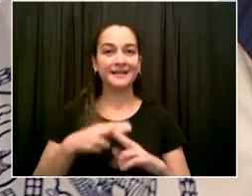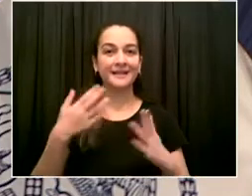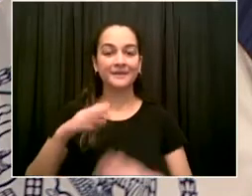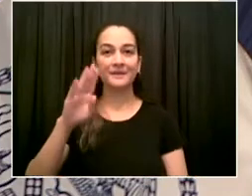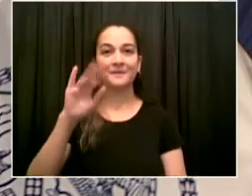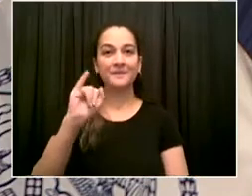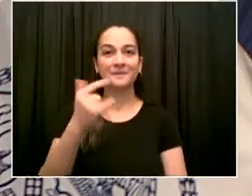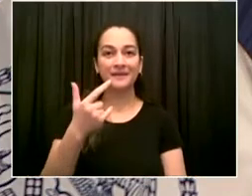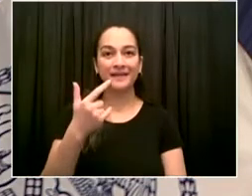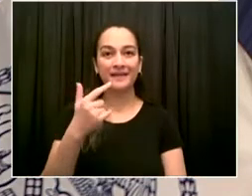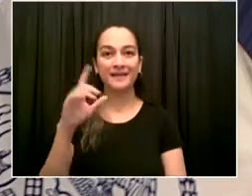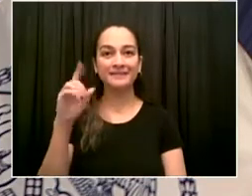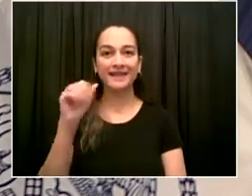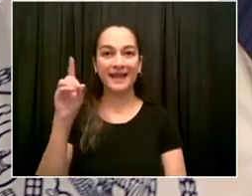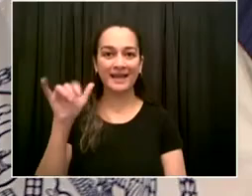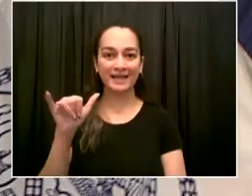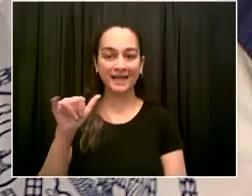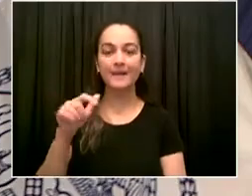all yours.